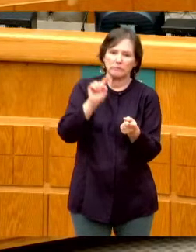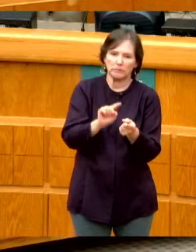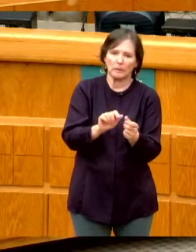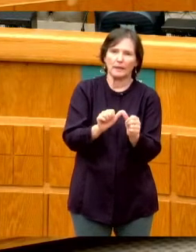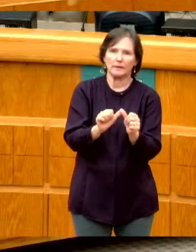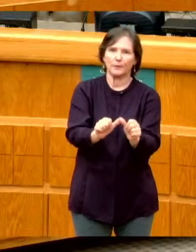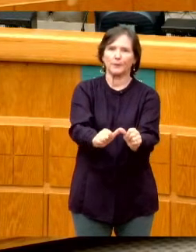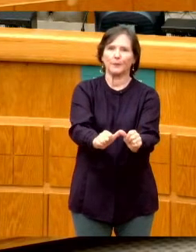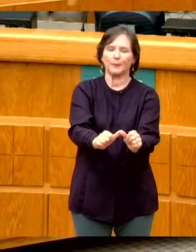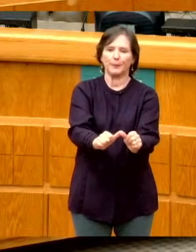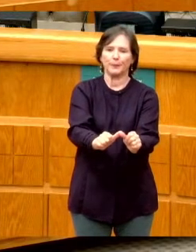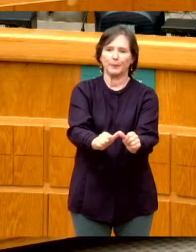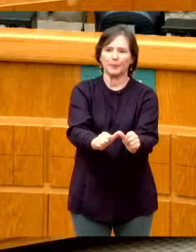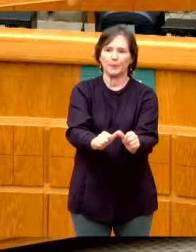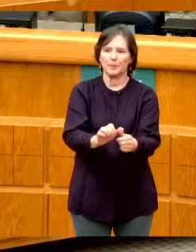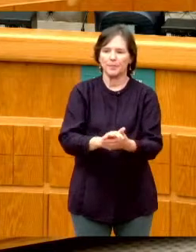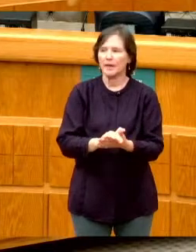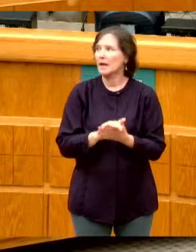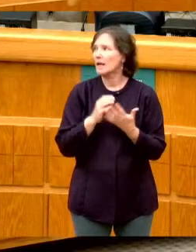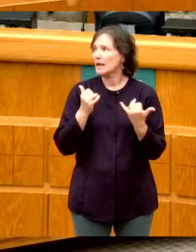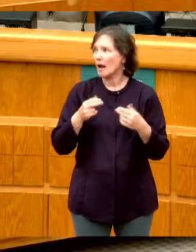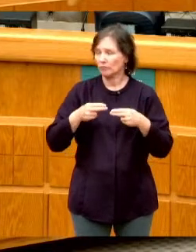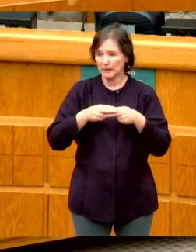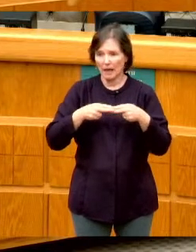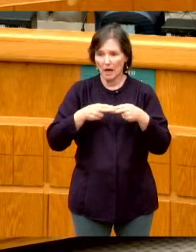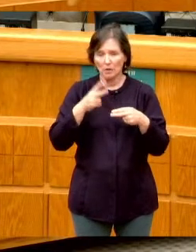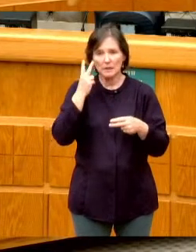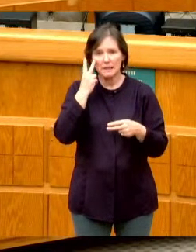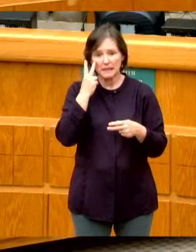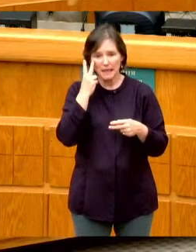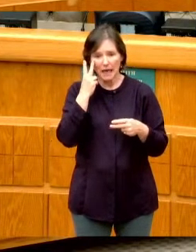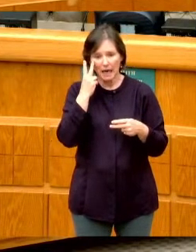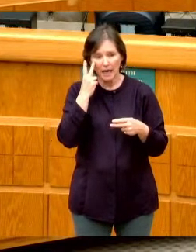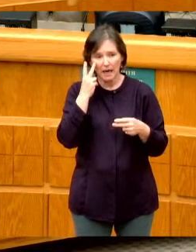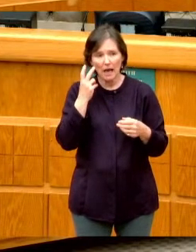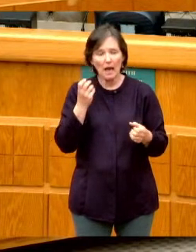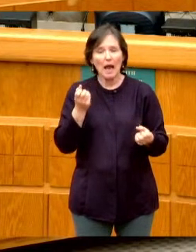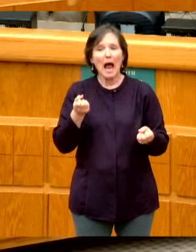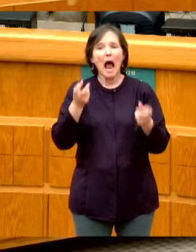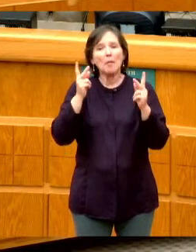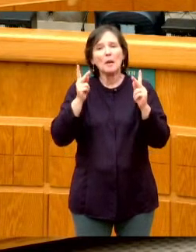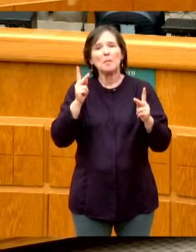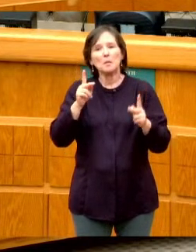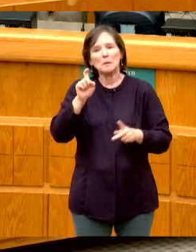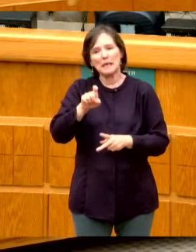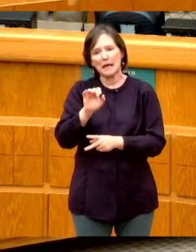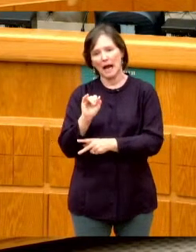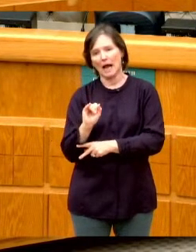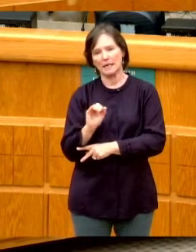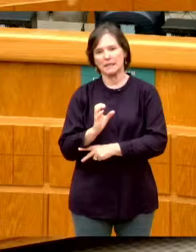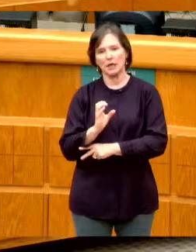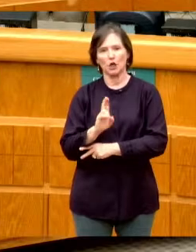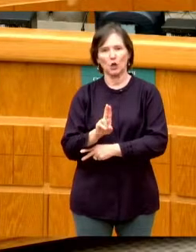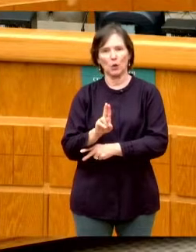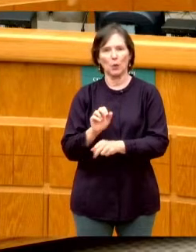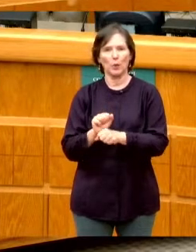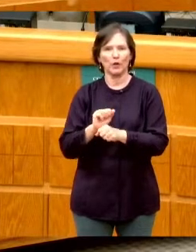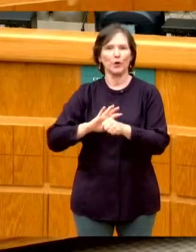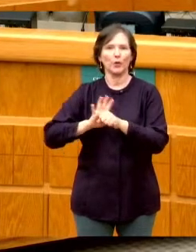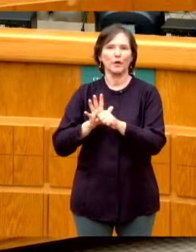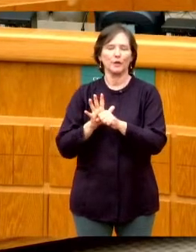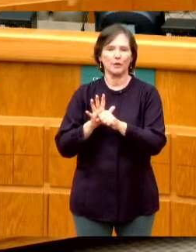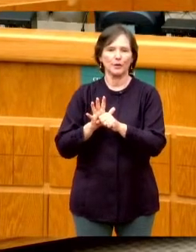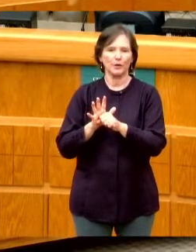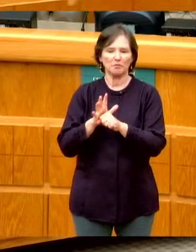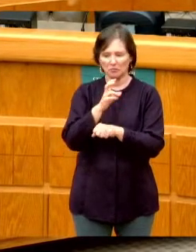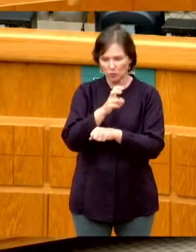These are patients that have COVID-19, but they've needed intensive care, and so they've been